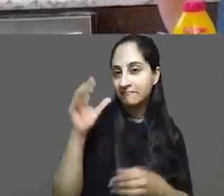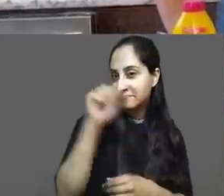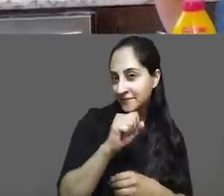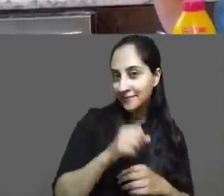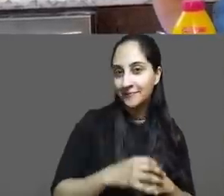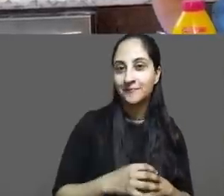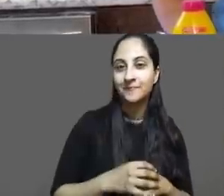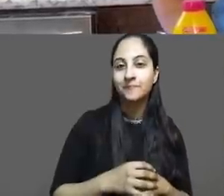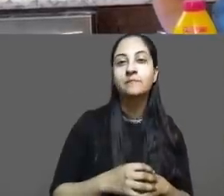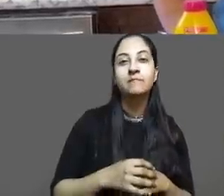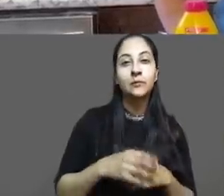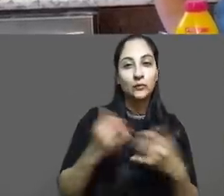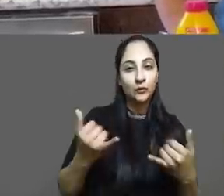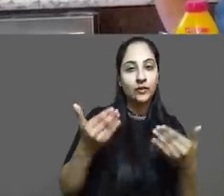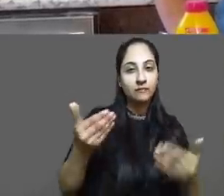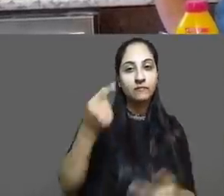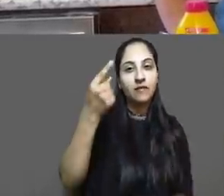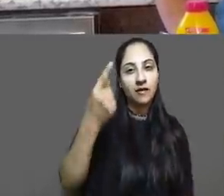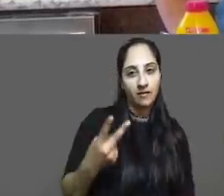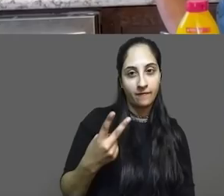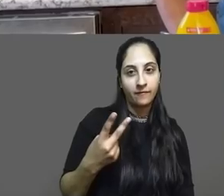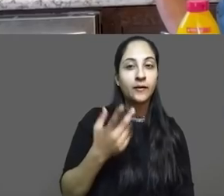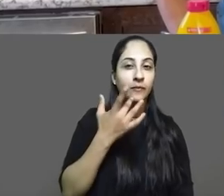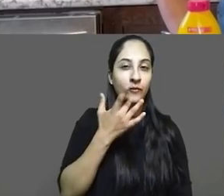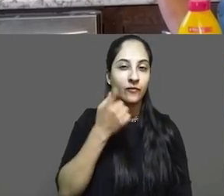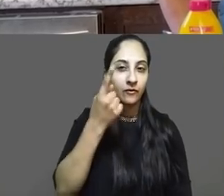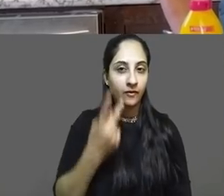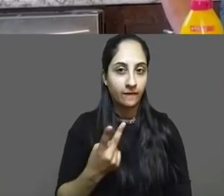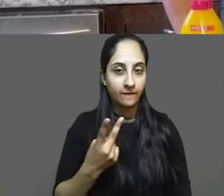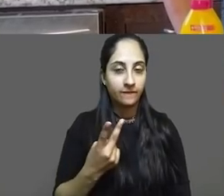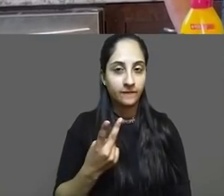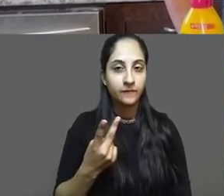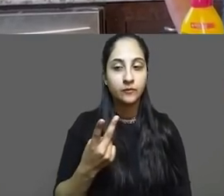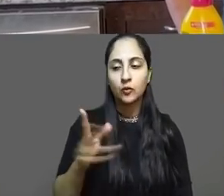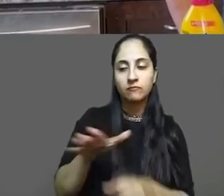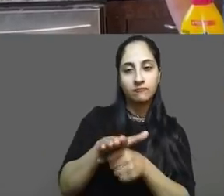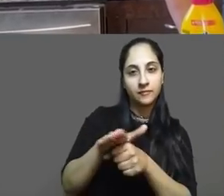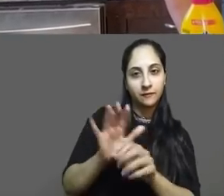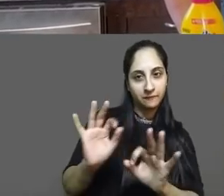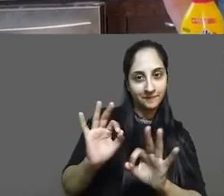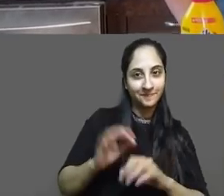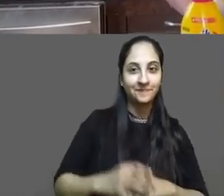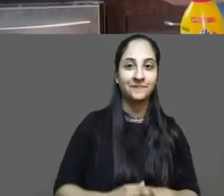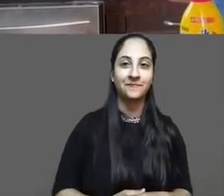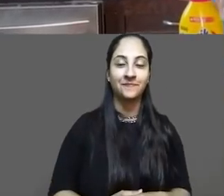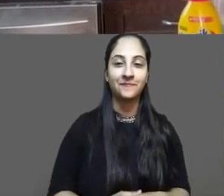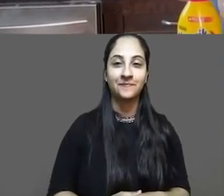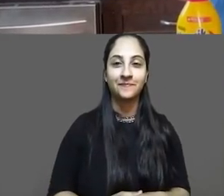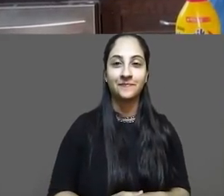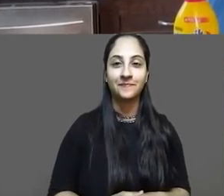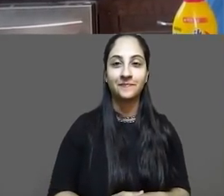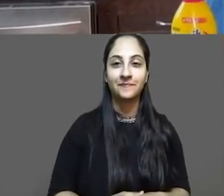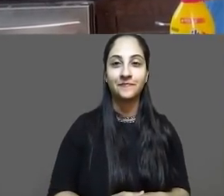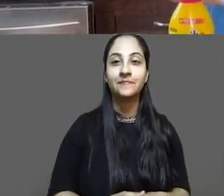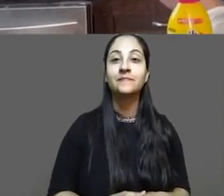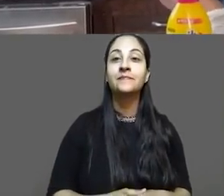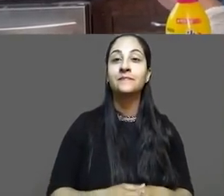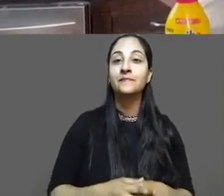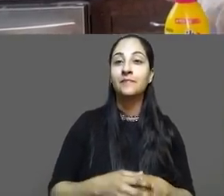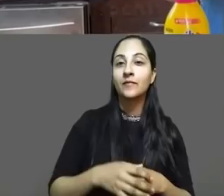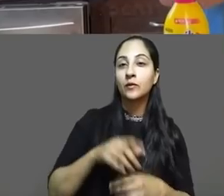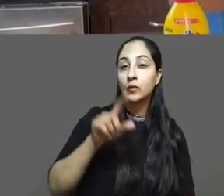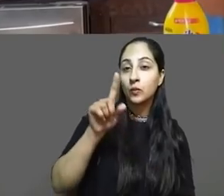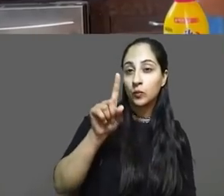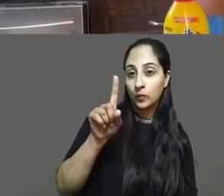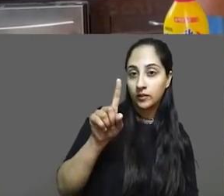But we're gonna use half because that's what I prefer in this cup. I think that's half. Okay. Okay. And then we can use a teaspoon of